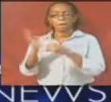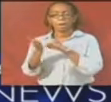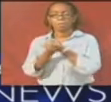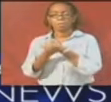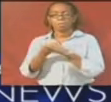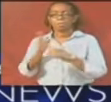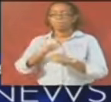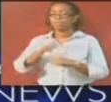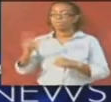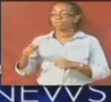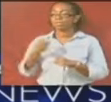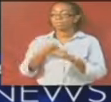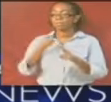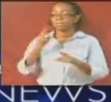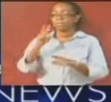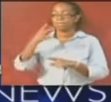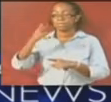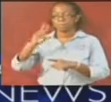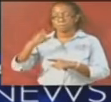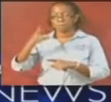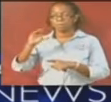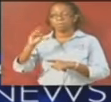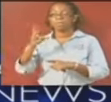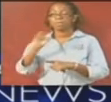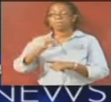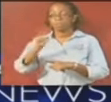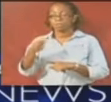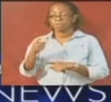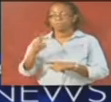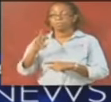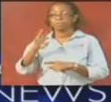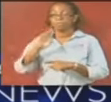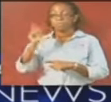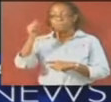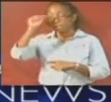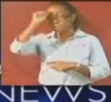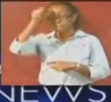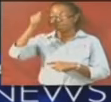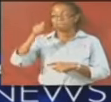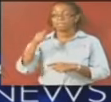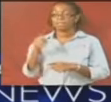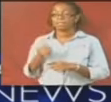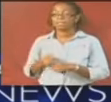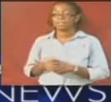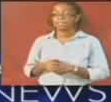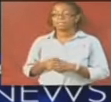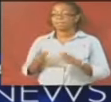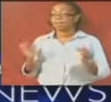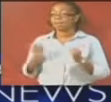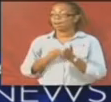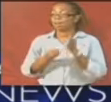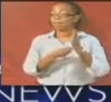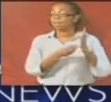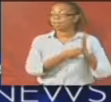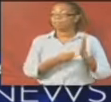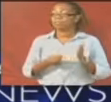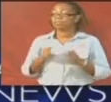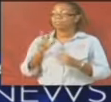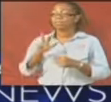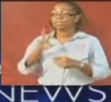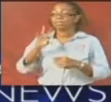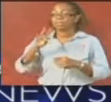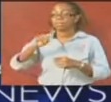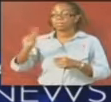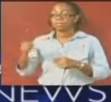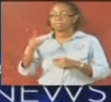33,600 from COVAX, and the 40,000 from India, and we divide it by 2, we get 37,800. And I see to date, we